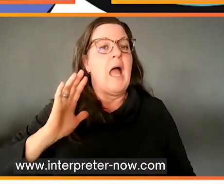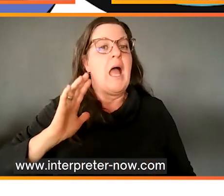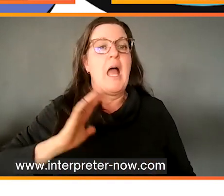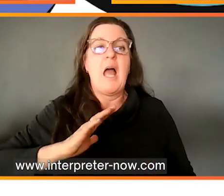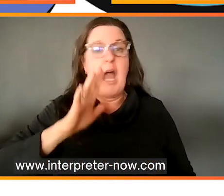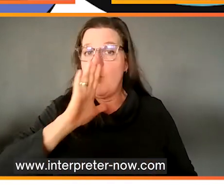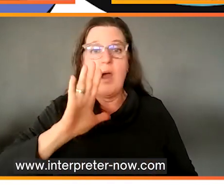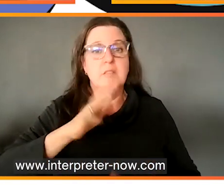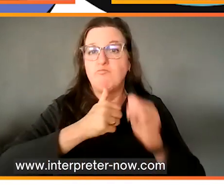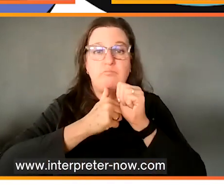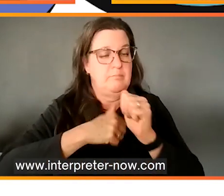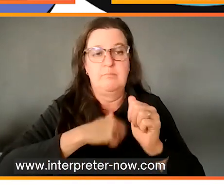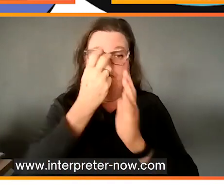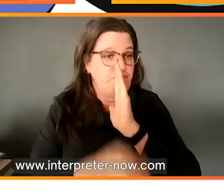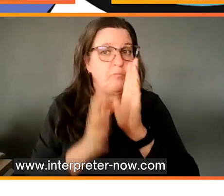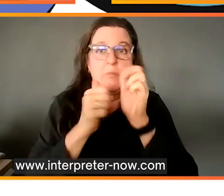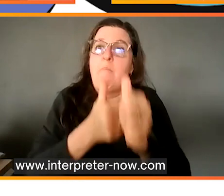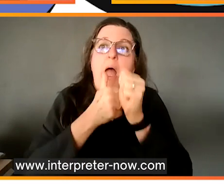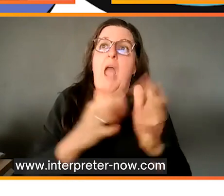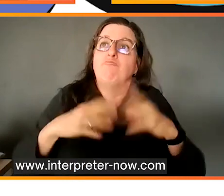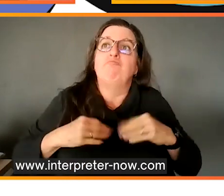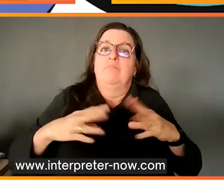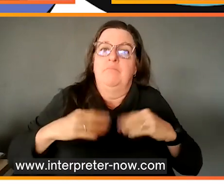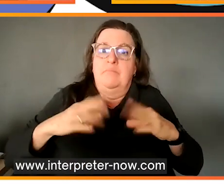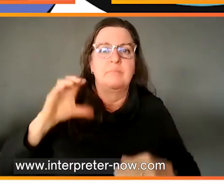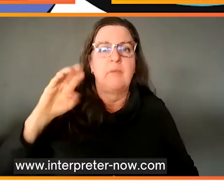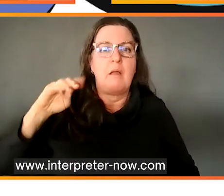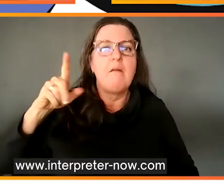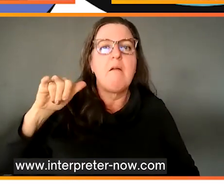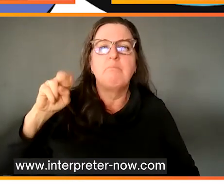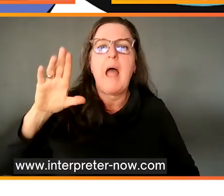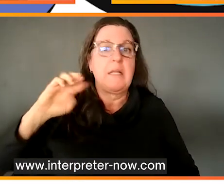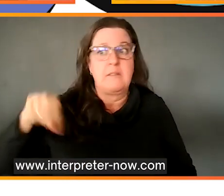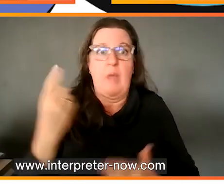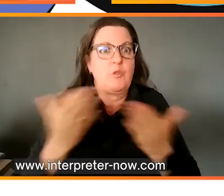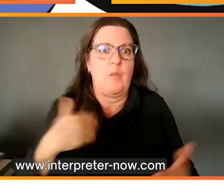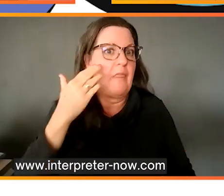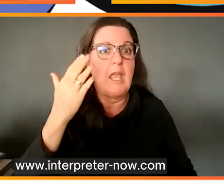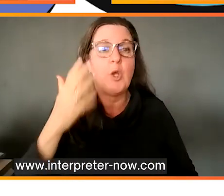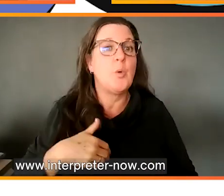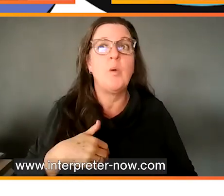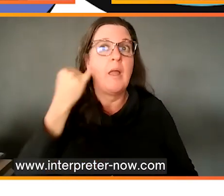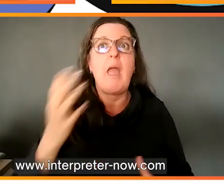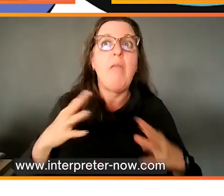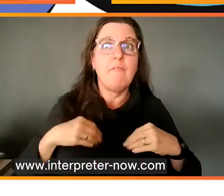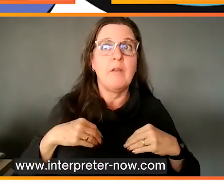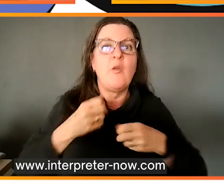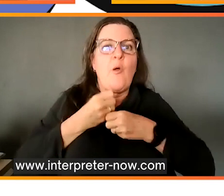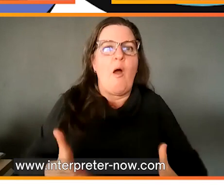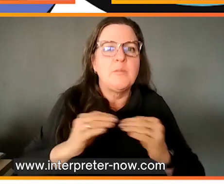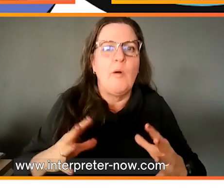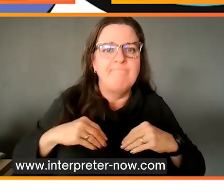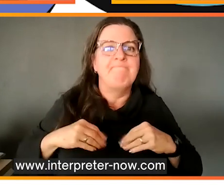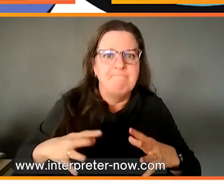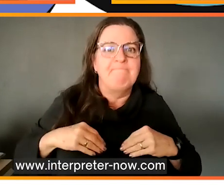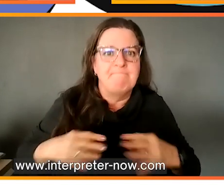sees their leader always complying to the bully, they will automatically think, well, what